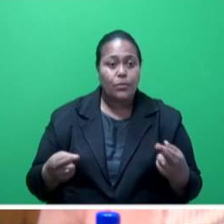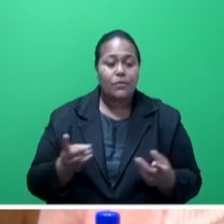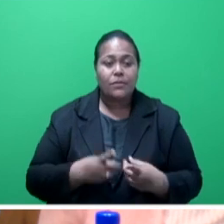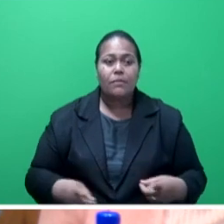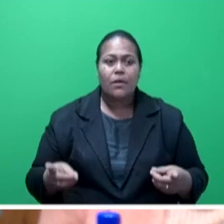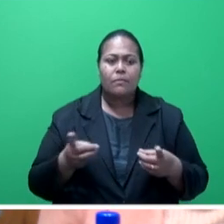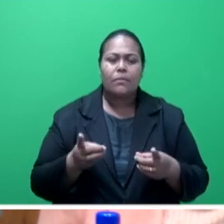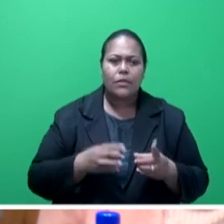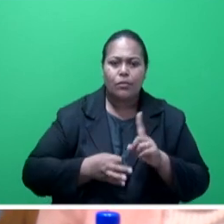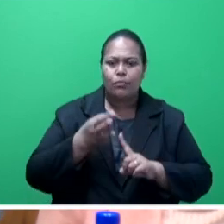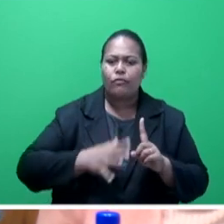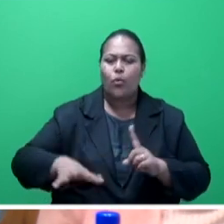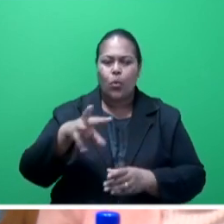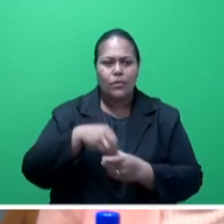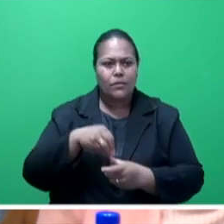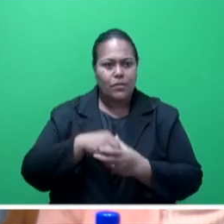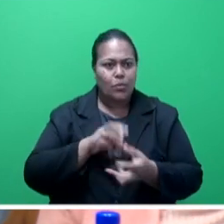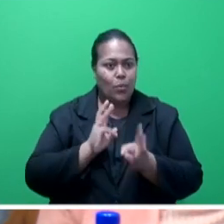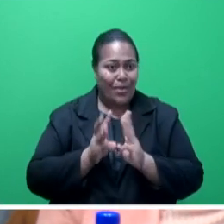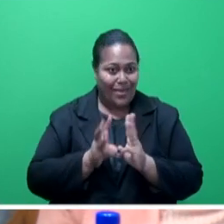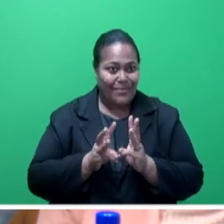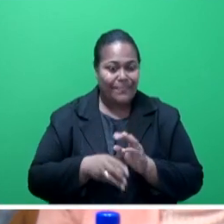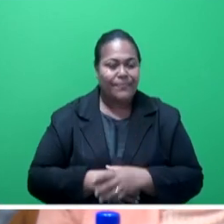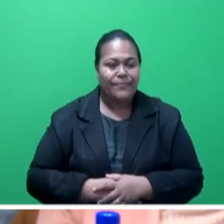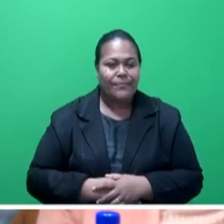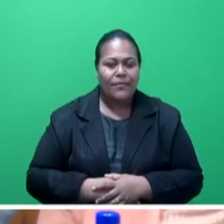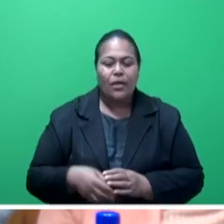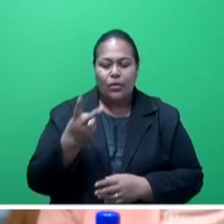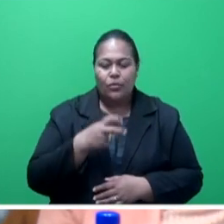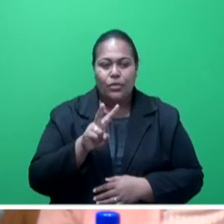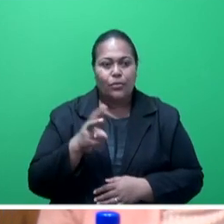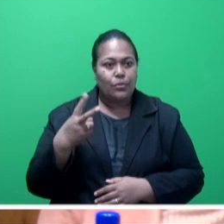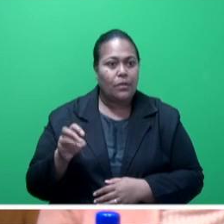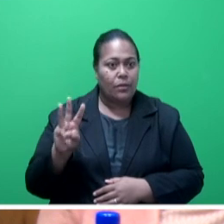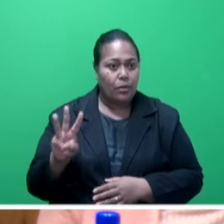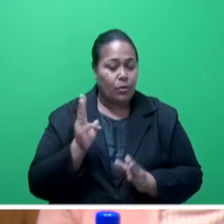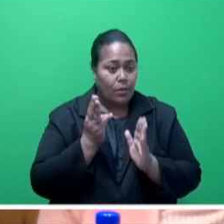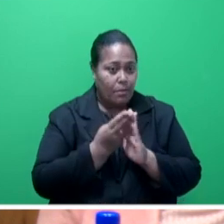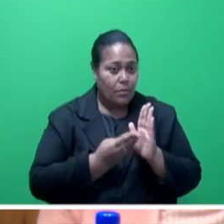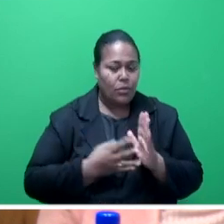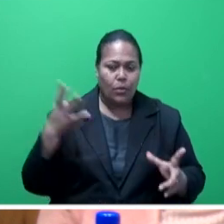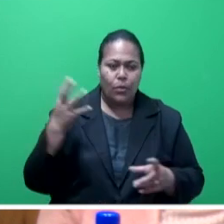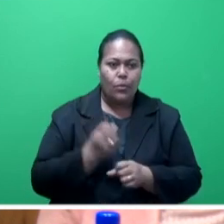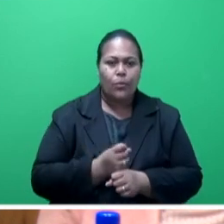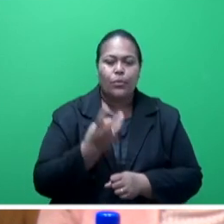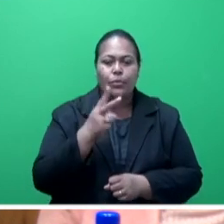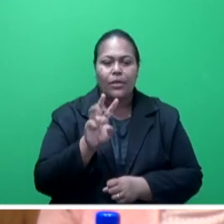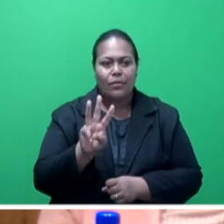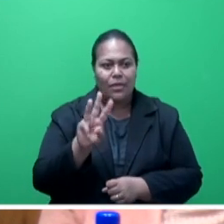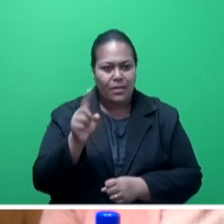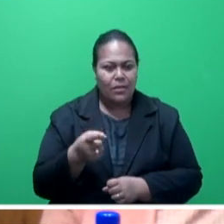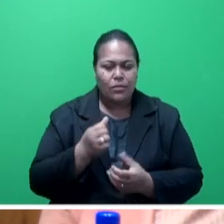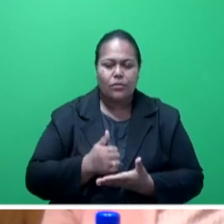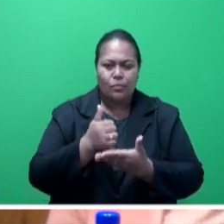of its seismic stations. Under the 22 to 23 budget, a sum of $300,000 is provided for a backup system